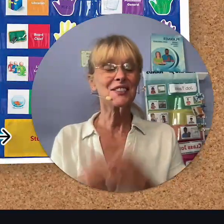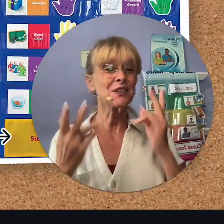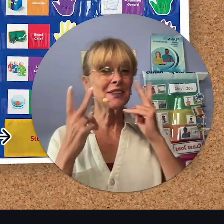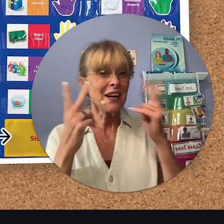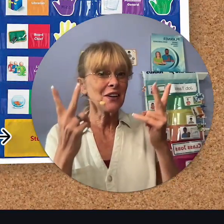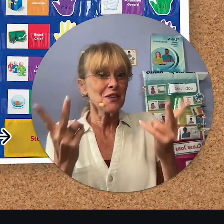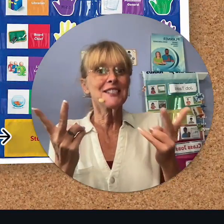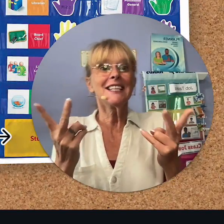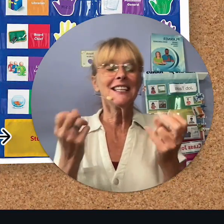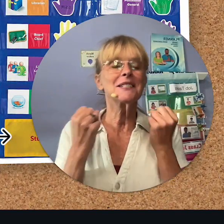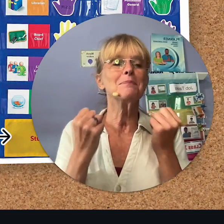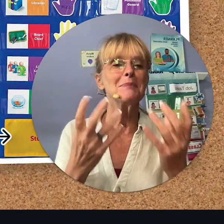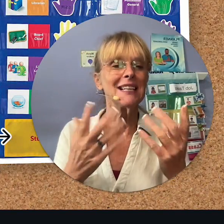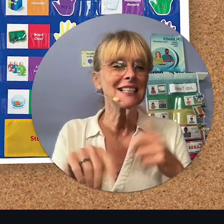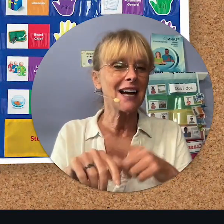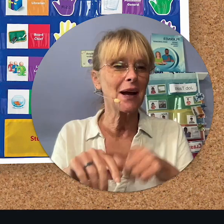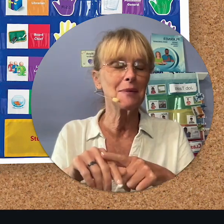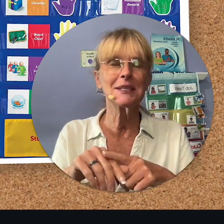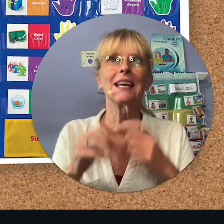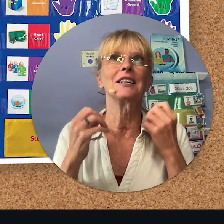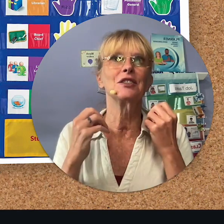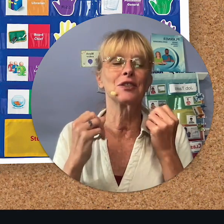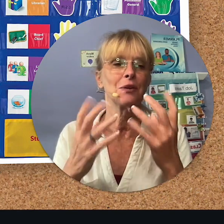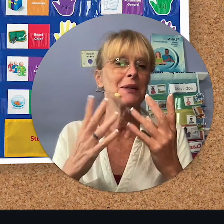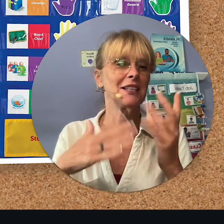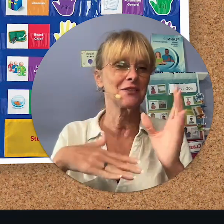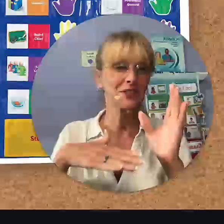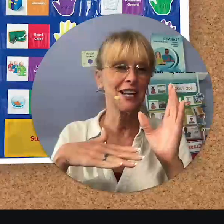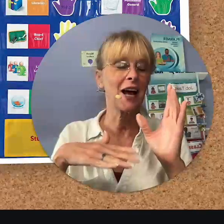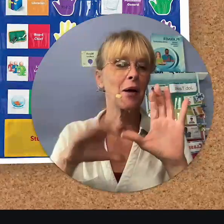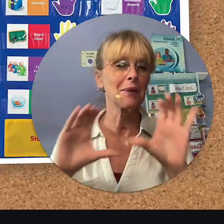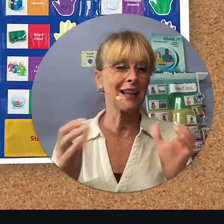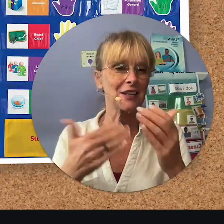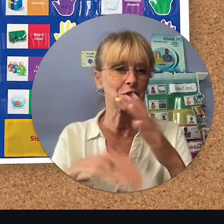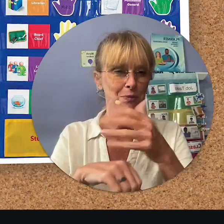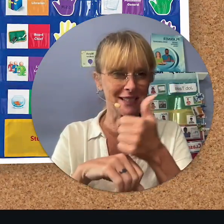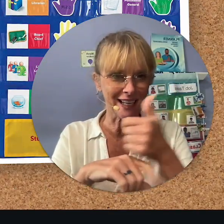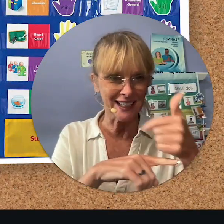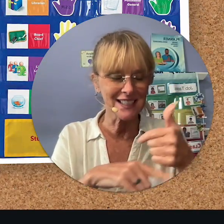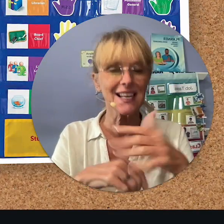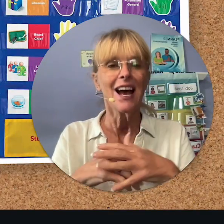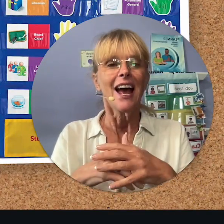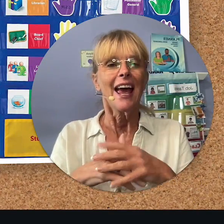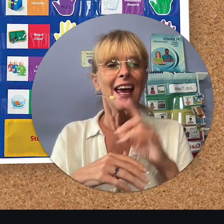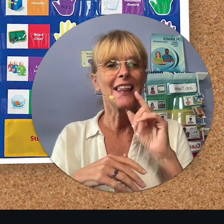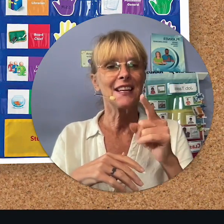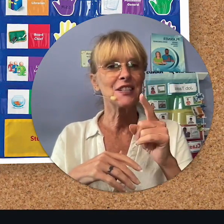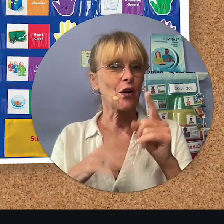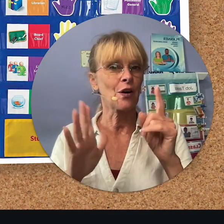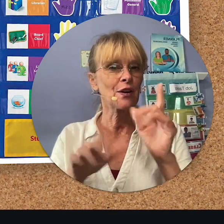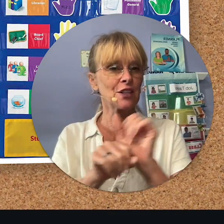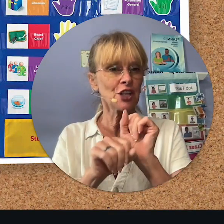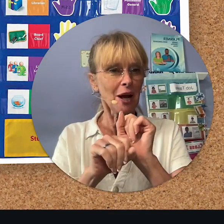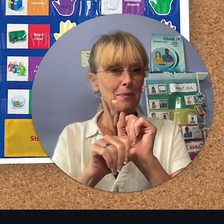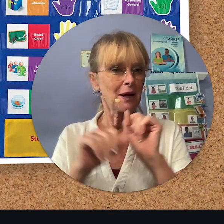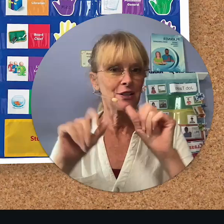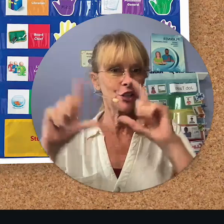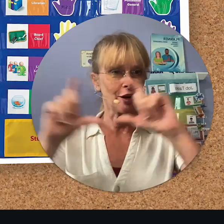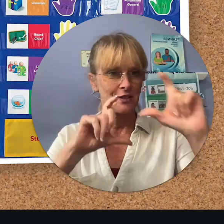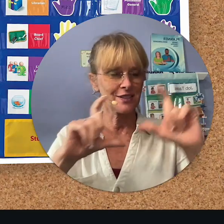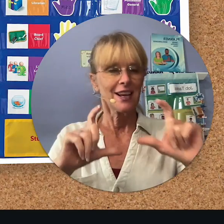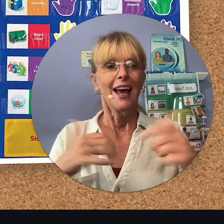we go. So now you've seen this many times in so many different classroom settings, and these are the